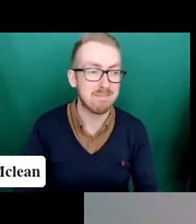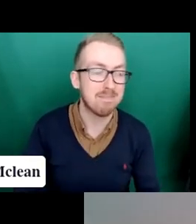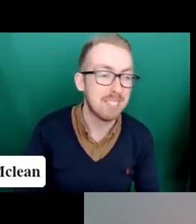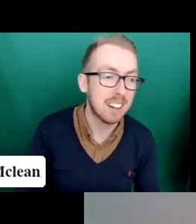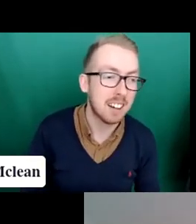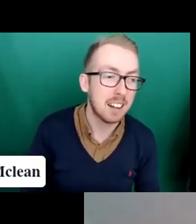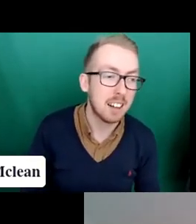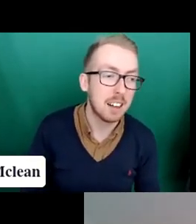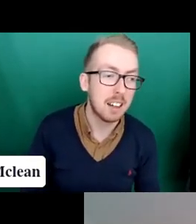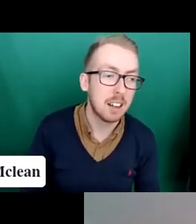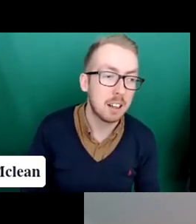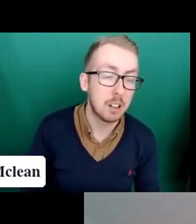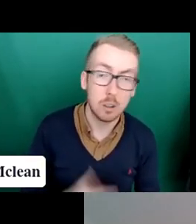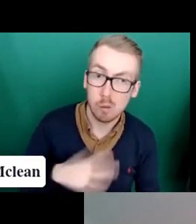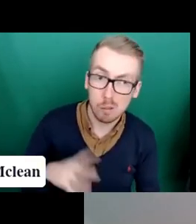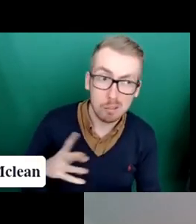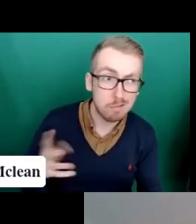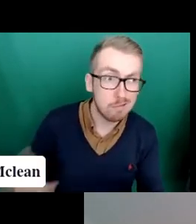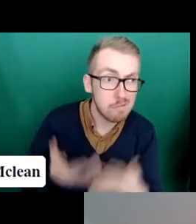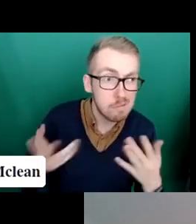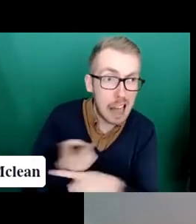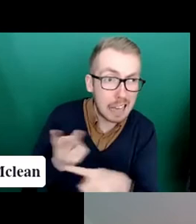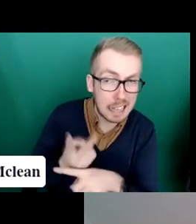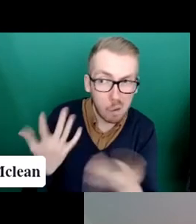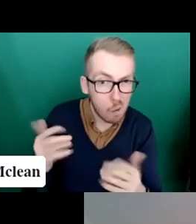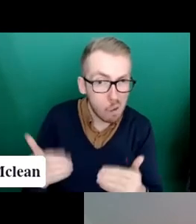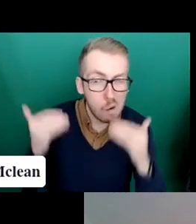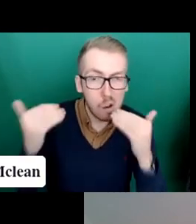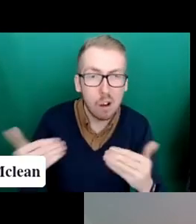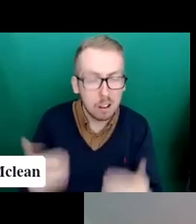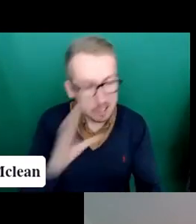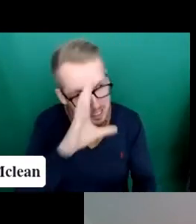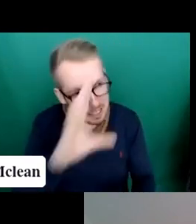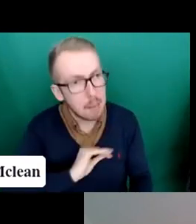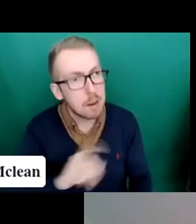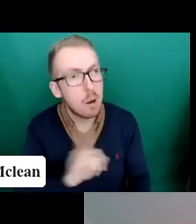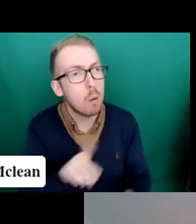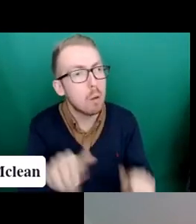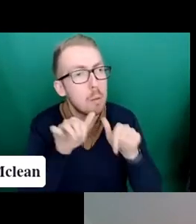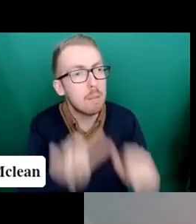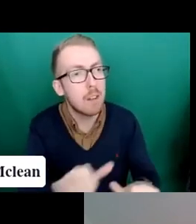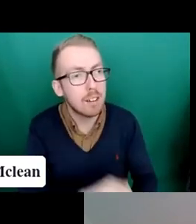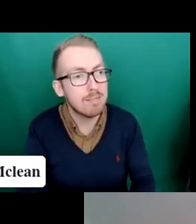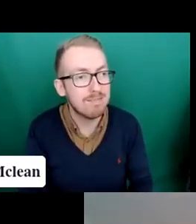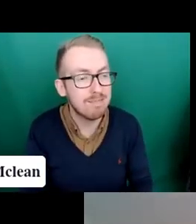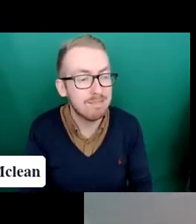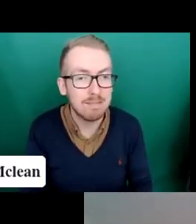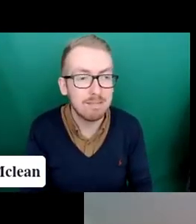Huh? Are we playing it again, or will we just go on? Let me know what you prefer. Yeah.